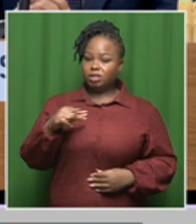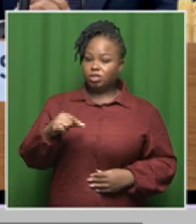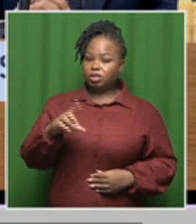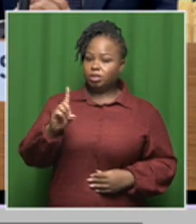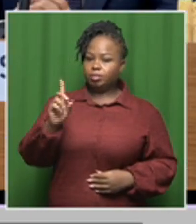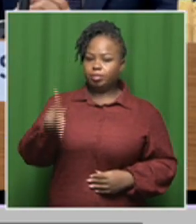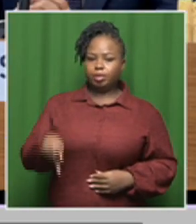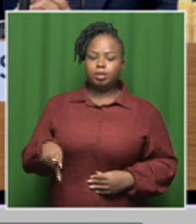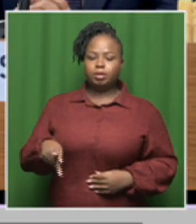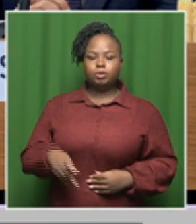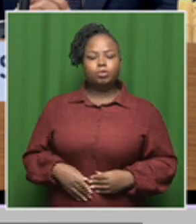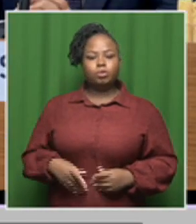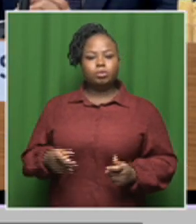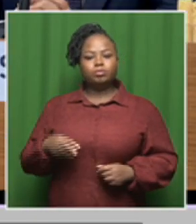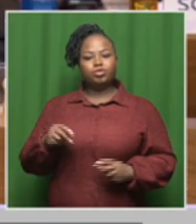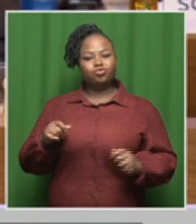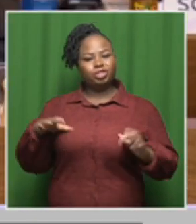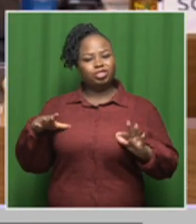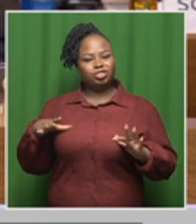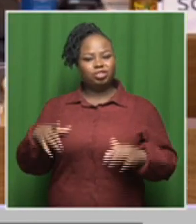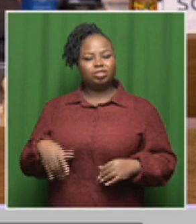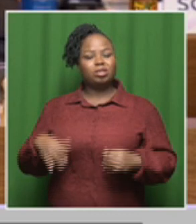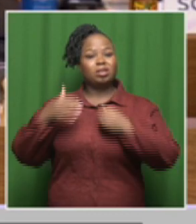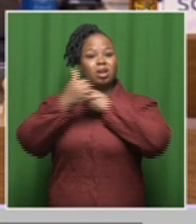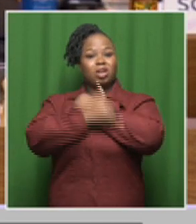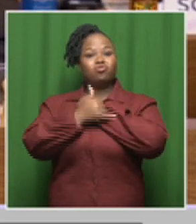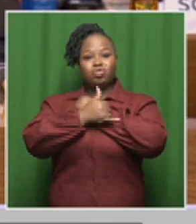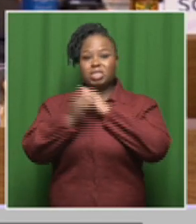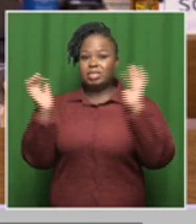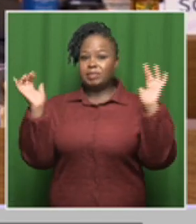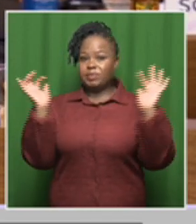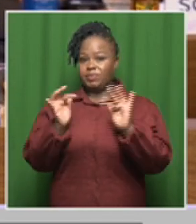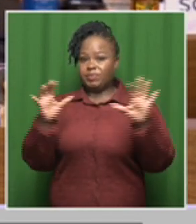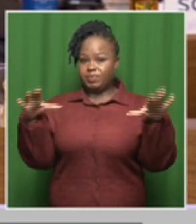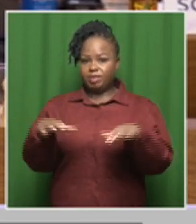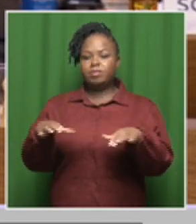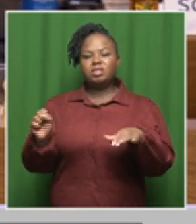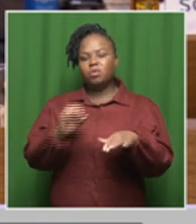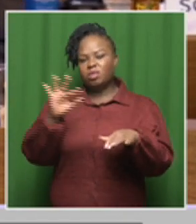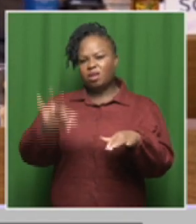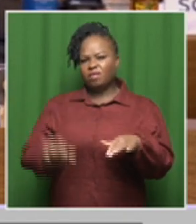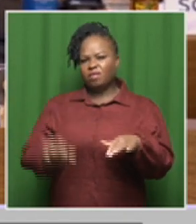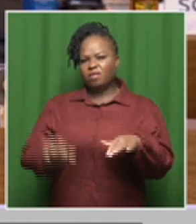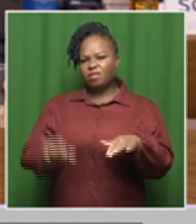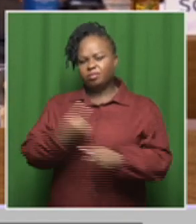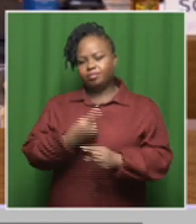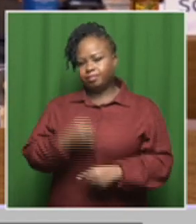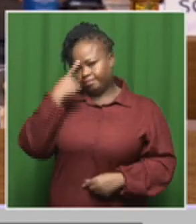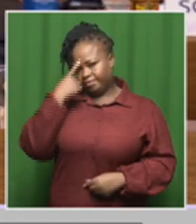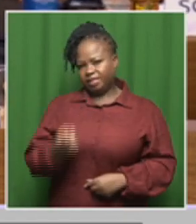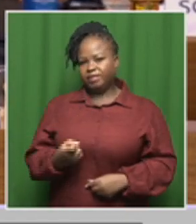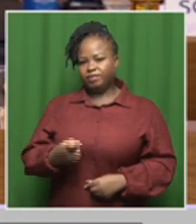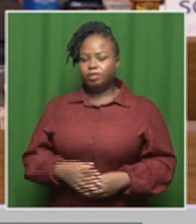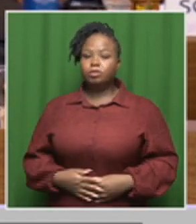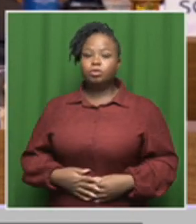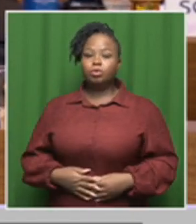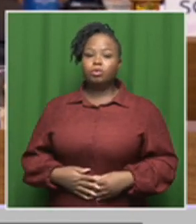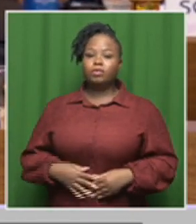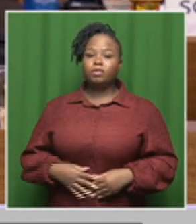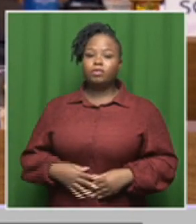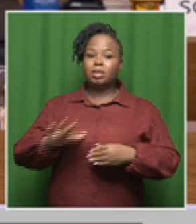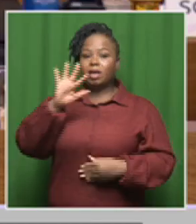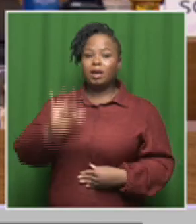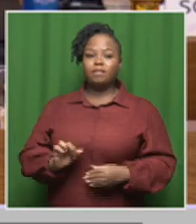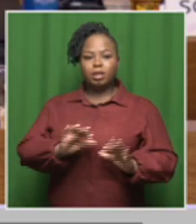rich, industrialized nations. And South Africa has always believed that when you bring in the entire